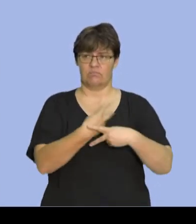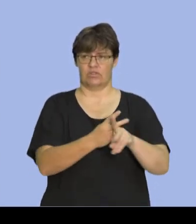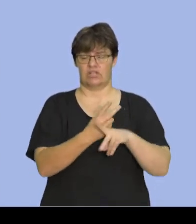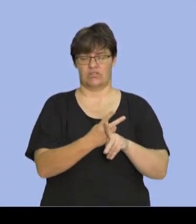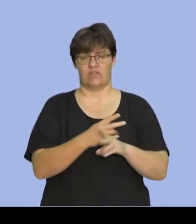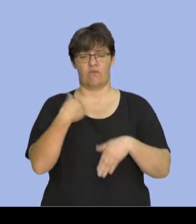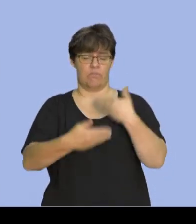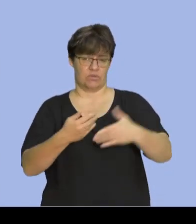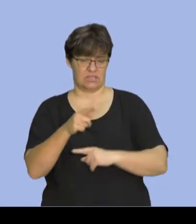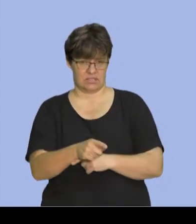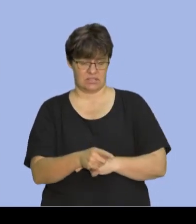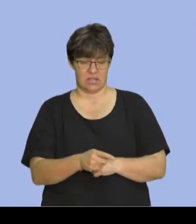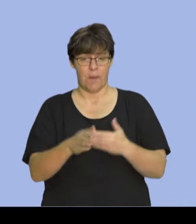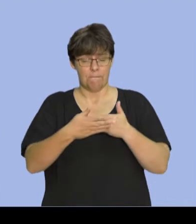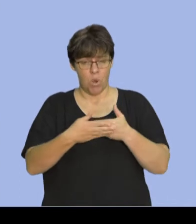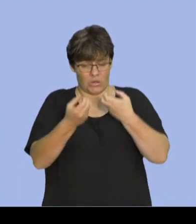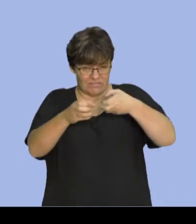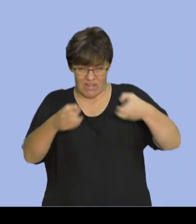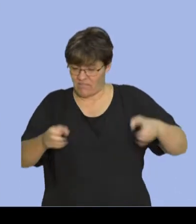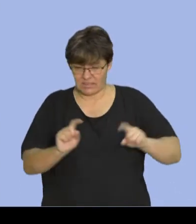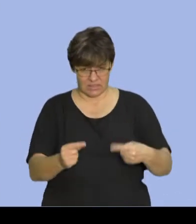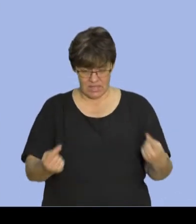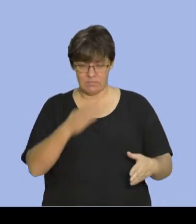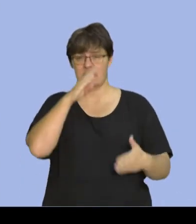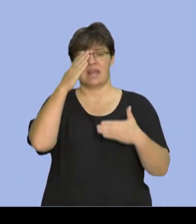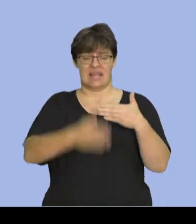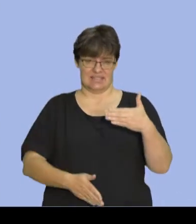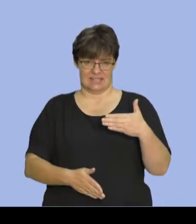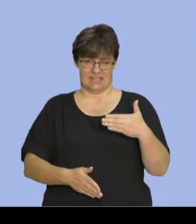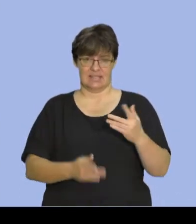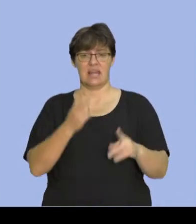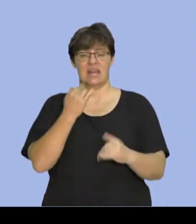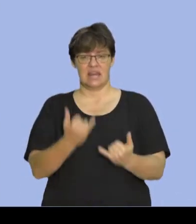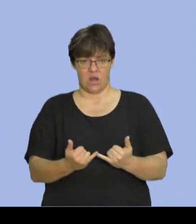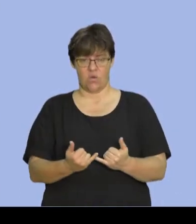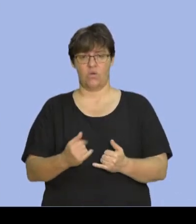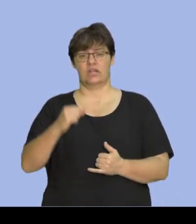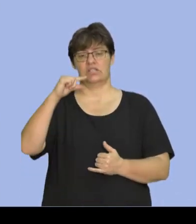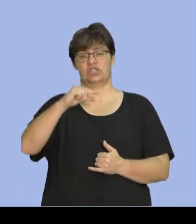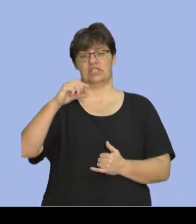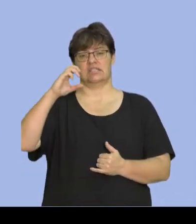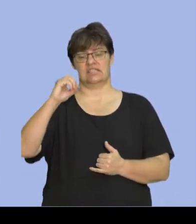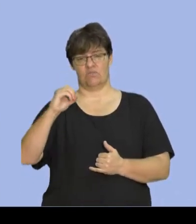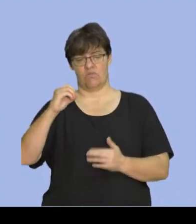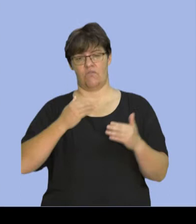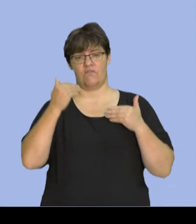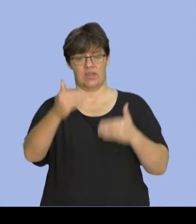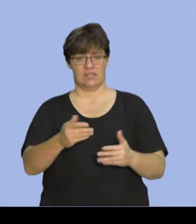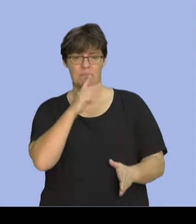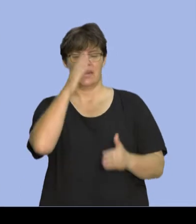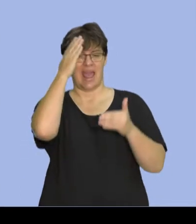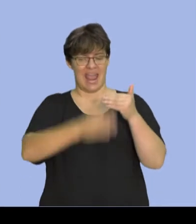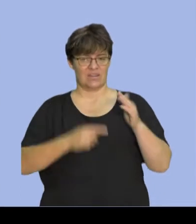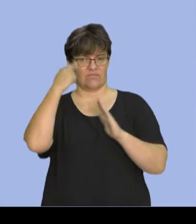cannot divide any further, it ends, and we say that it undergoes a G0 phase, which is essentially the end of that cell